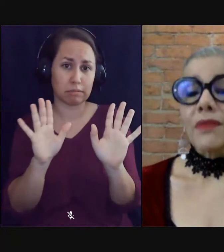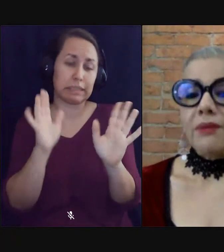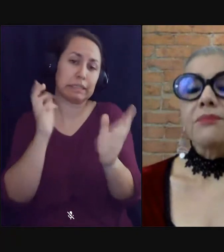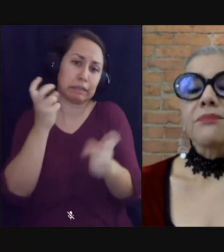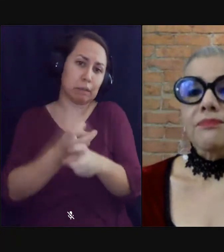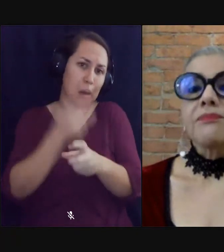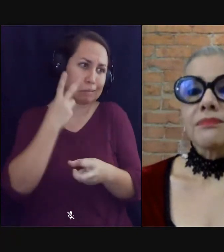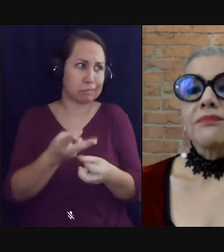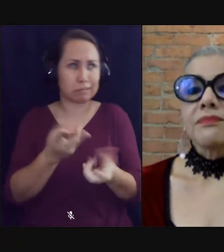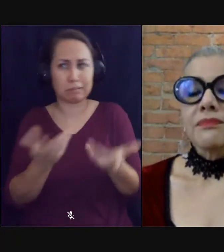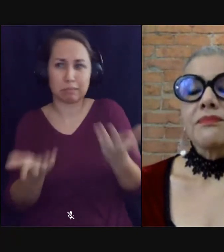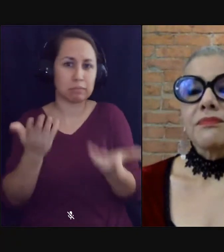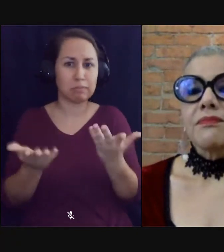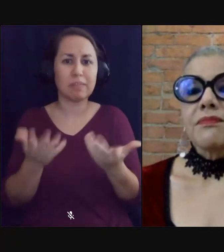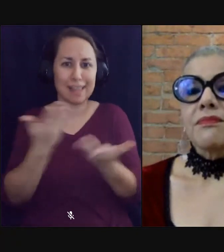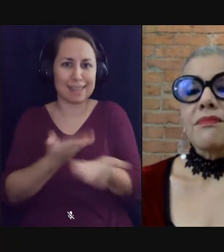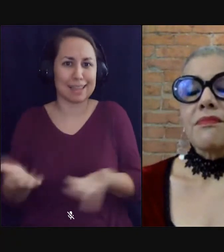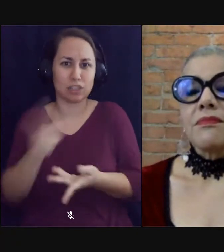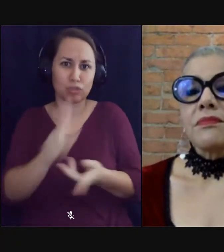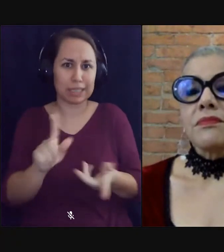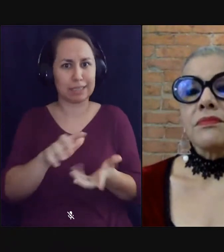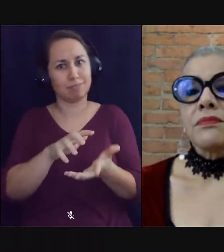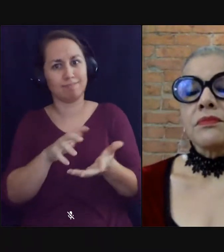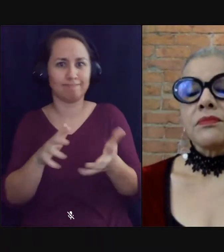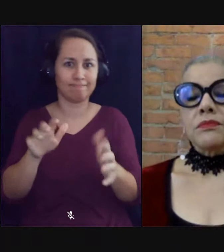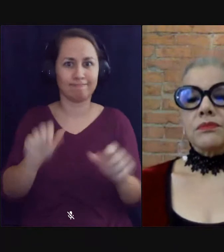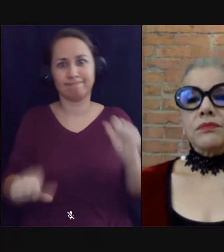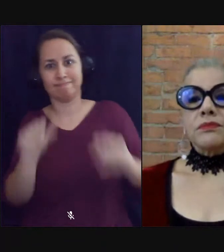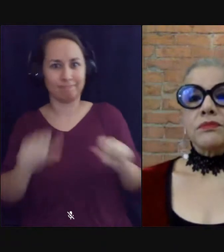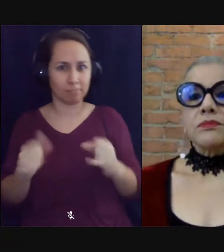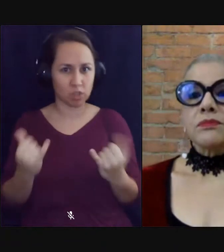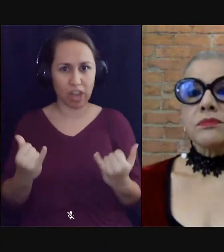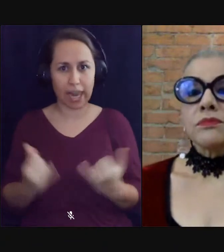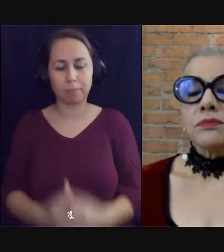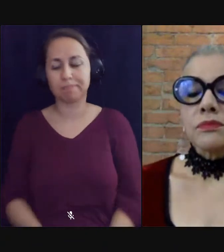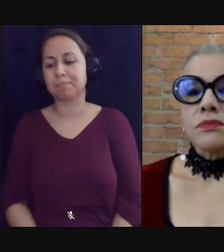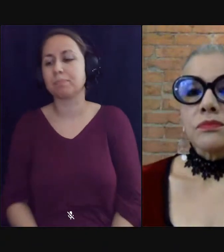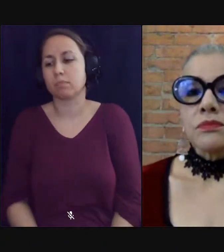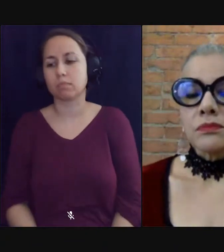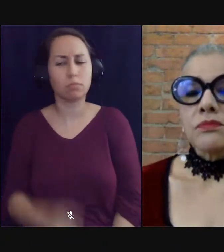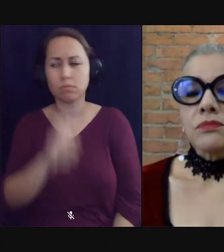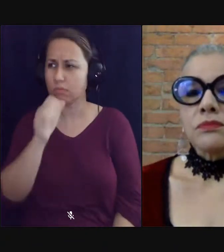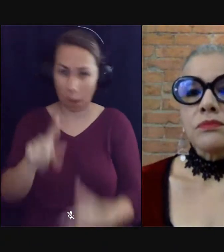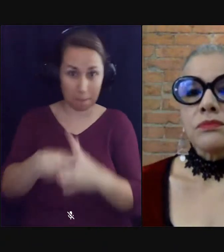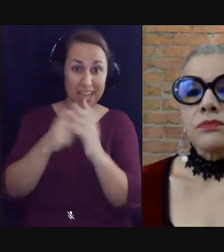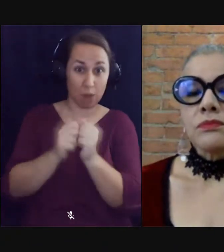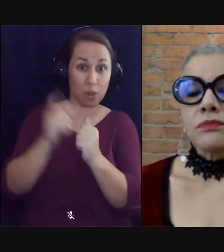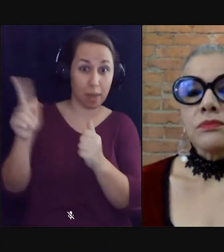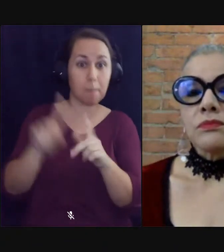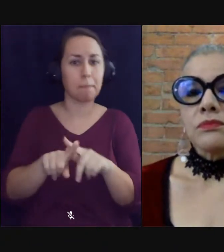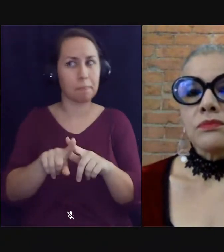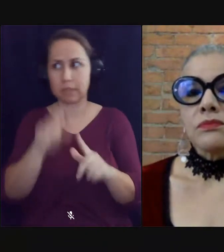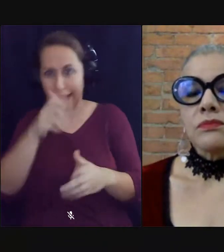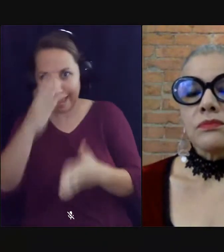this country. But, you know, so it didn't begin or end with him, but what's undeniable, and